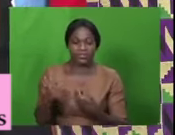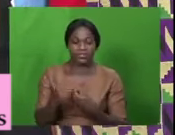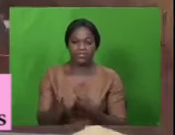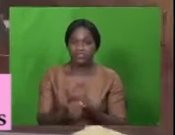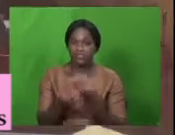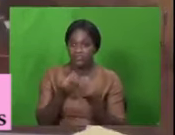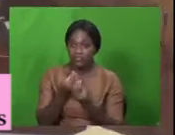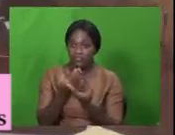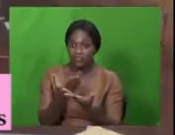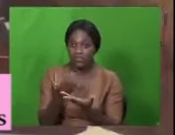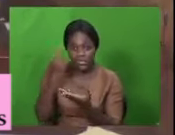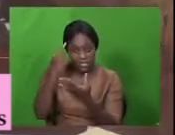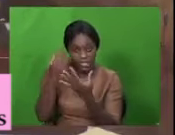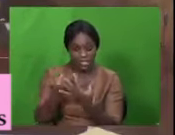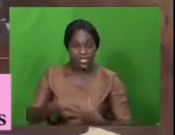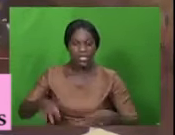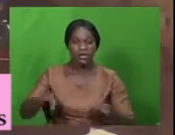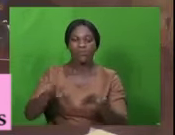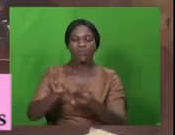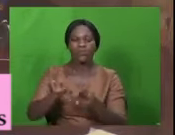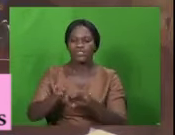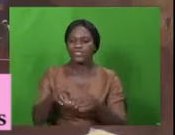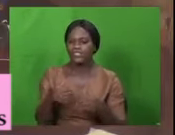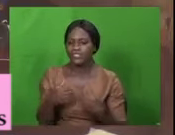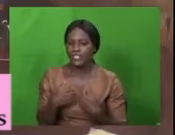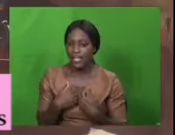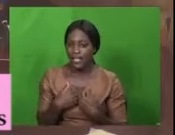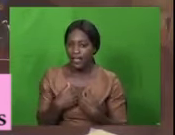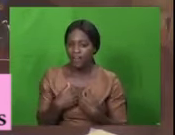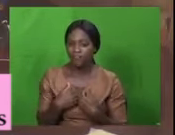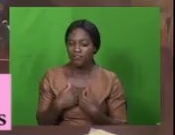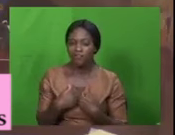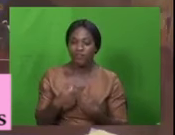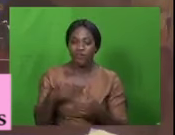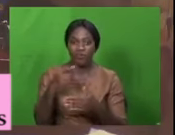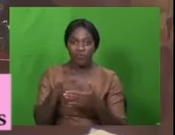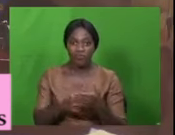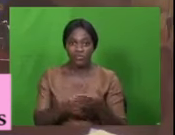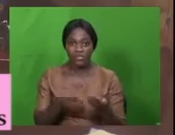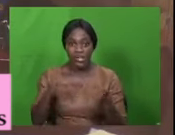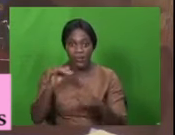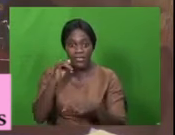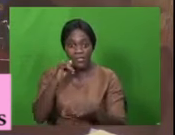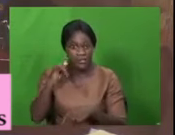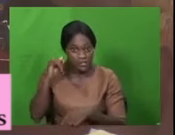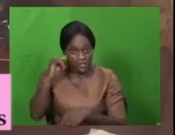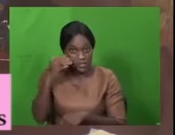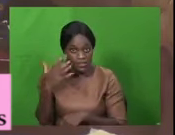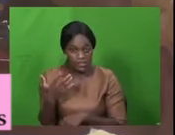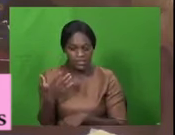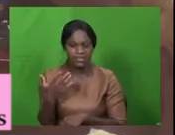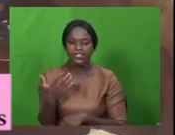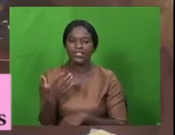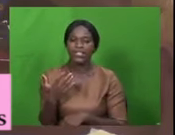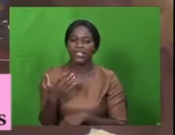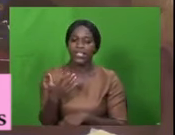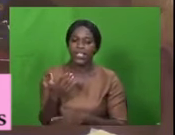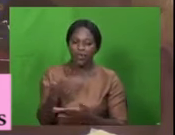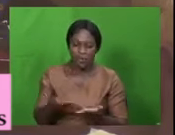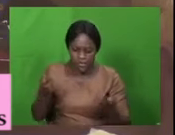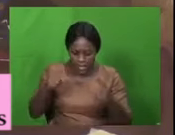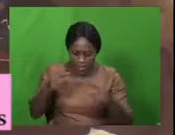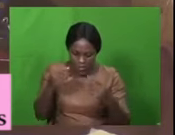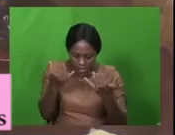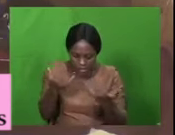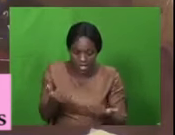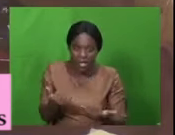would necessarily have to include what state it was in yesterday, the state it is in today, and what